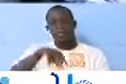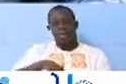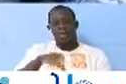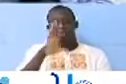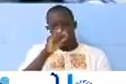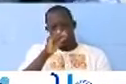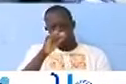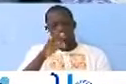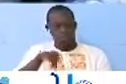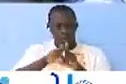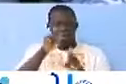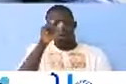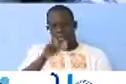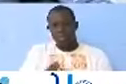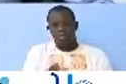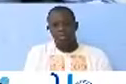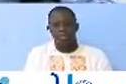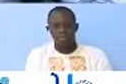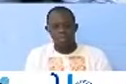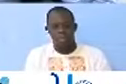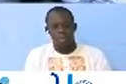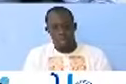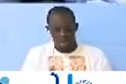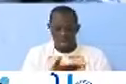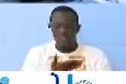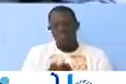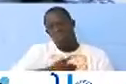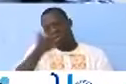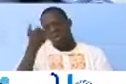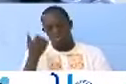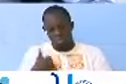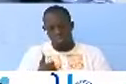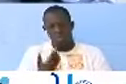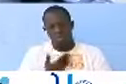stood and spoke to him. There were people